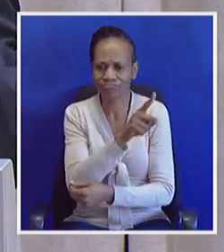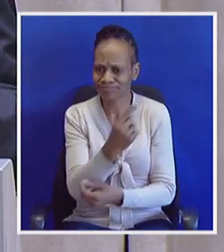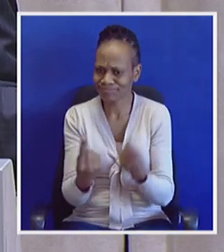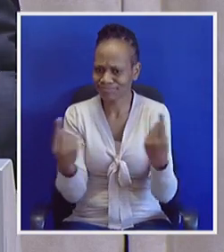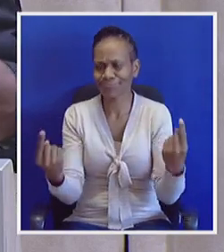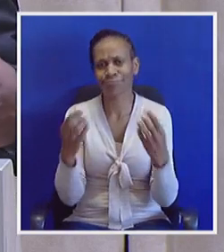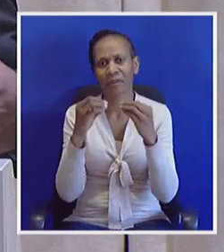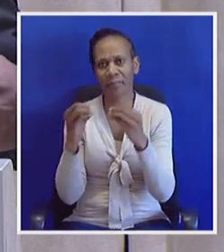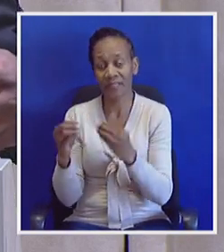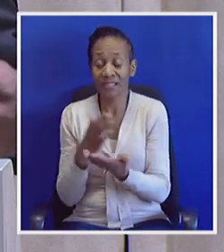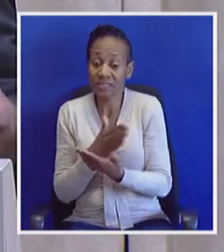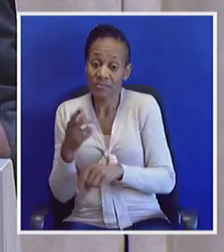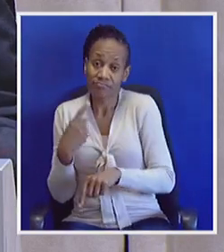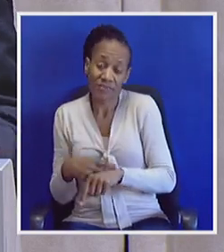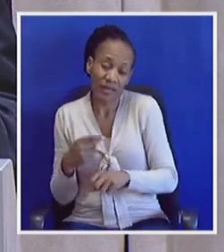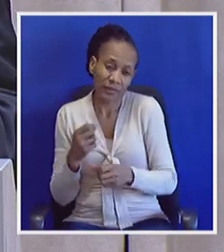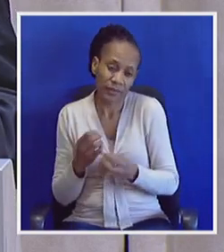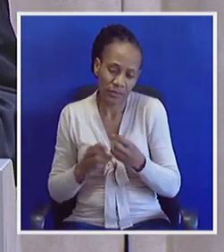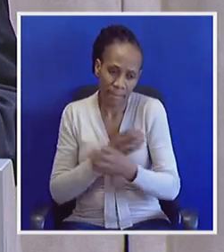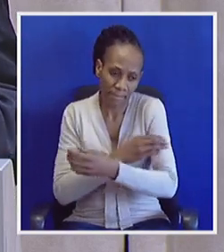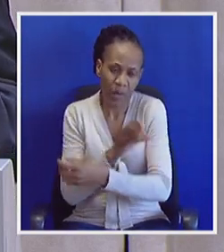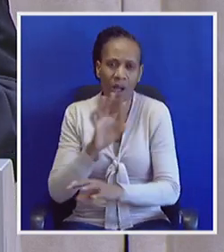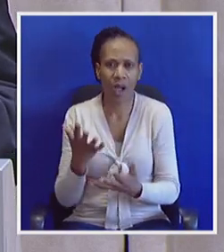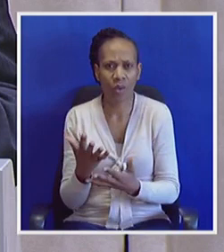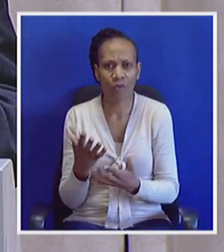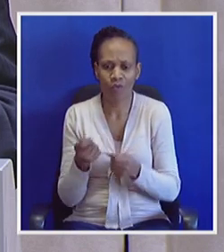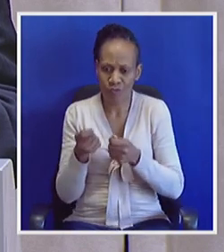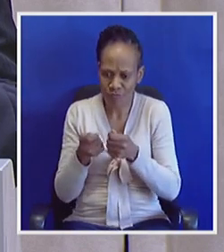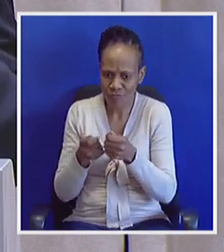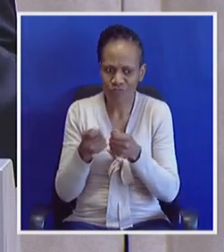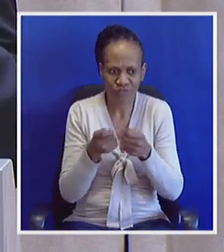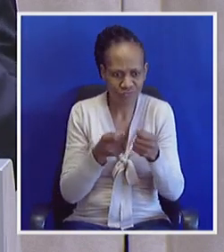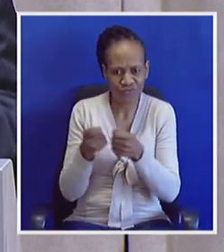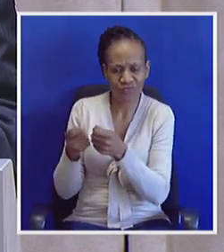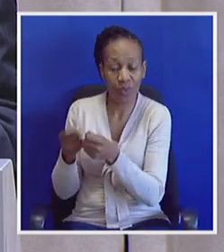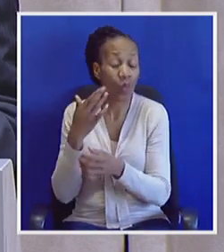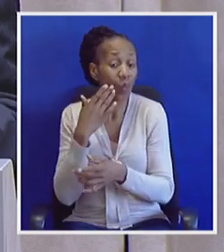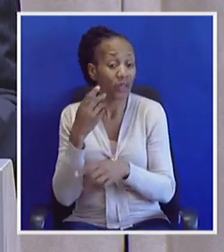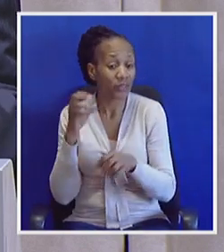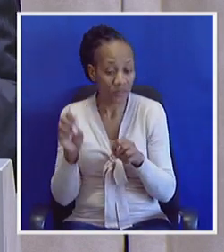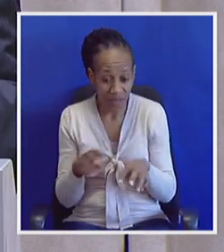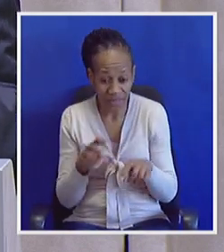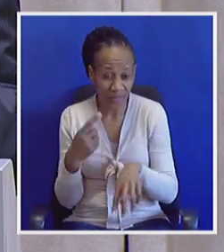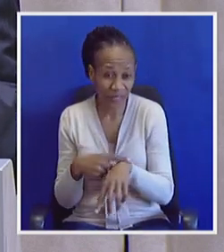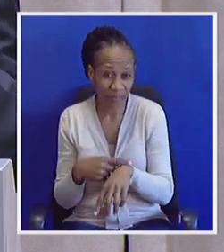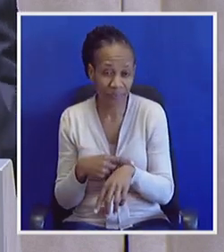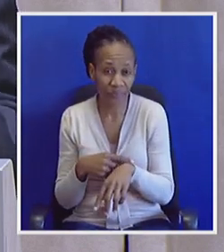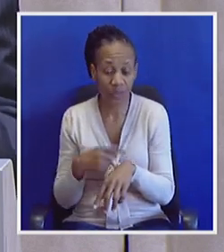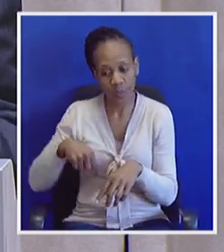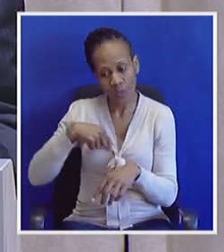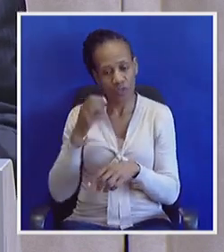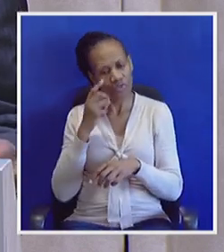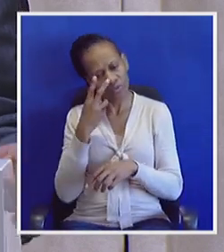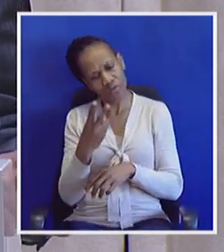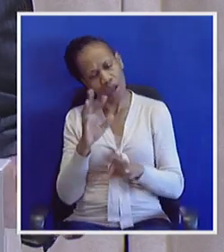them. And at times, it means strengthening their balance sheet. At times, when they are in difficulties, we look at how we